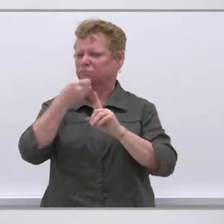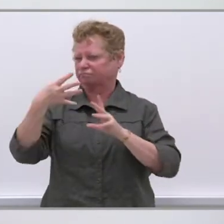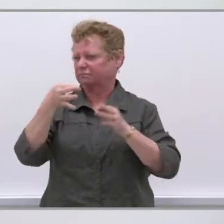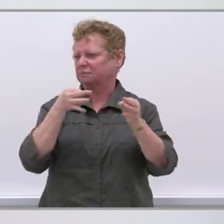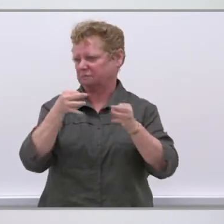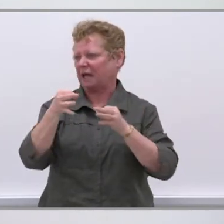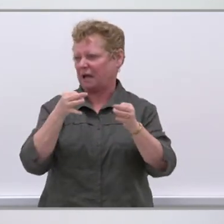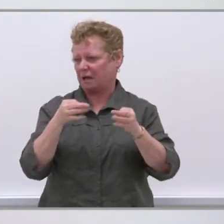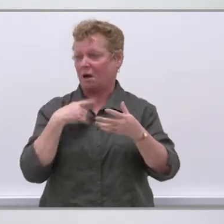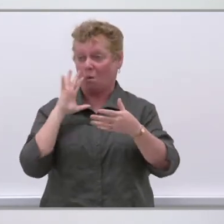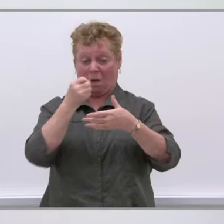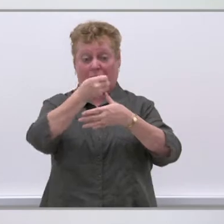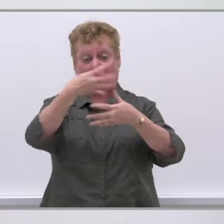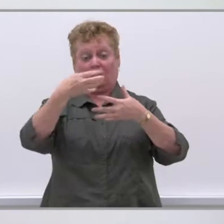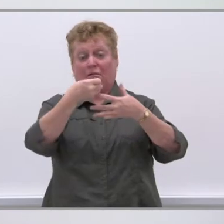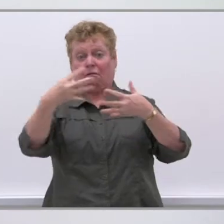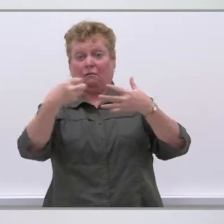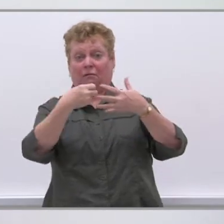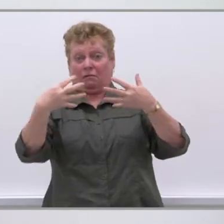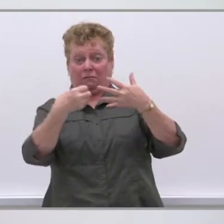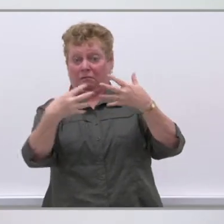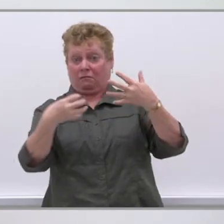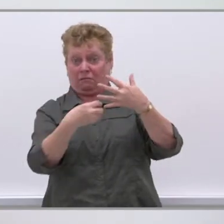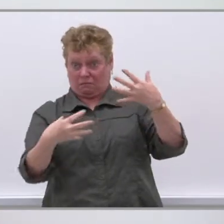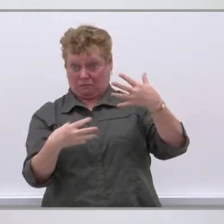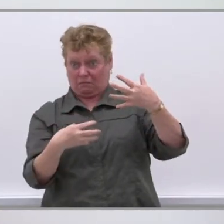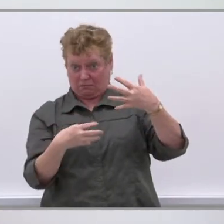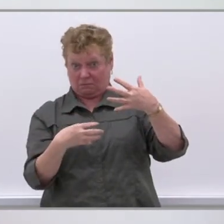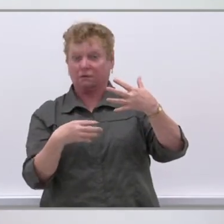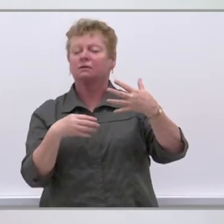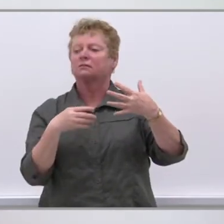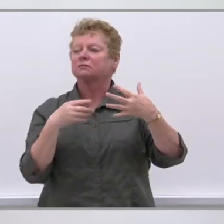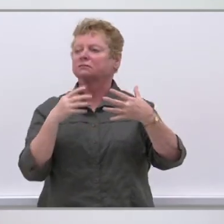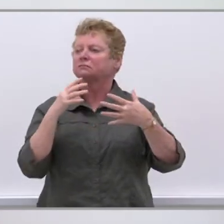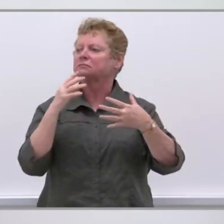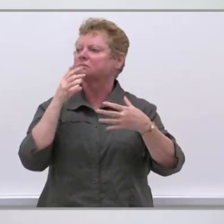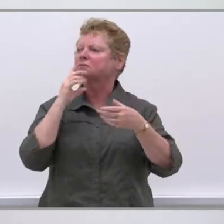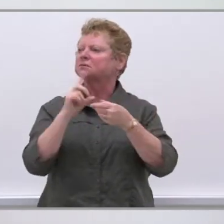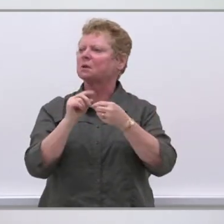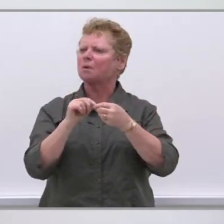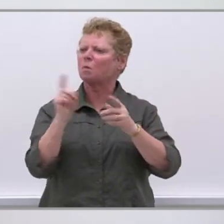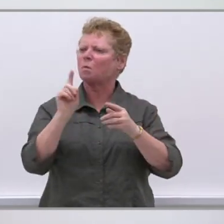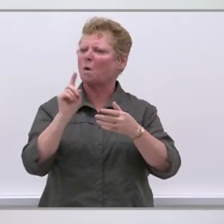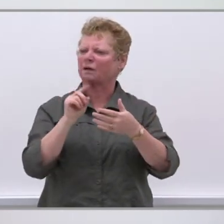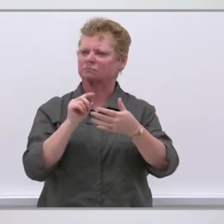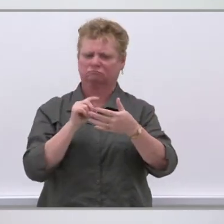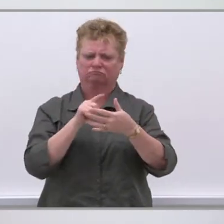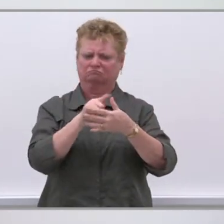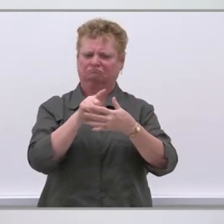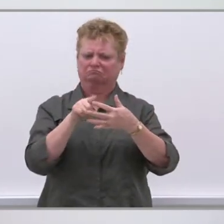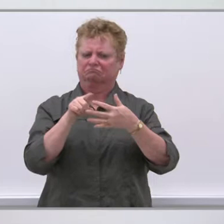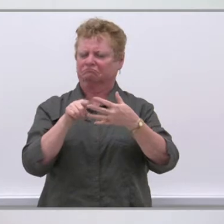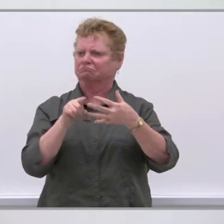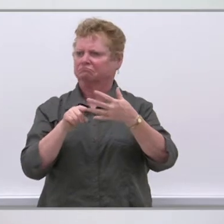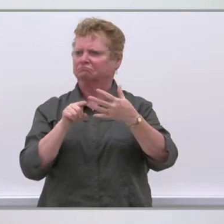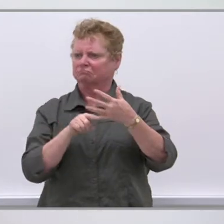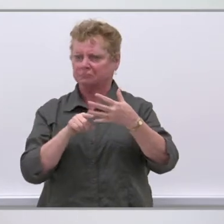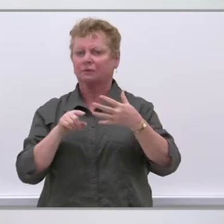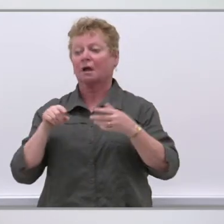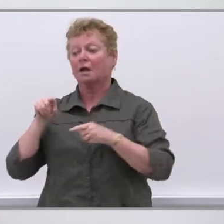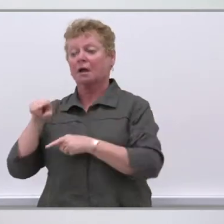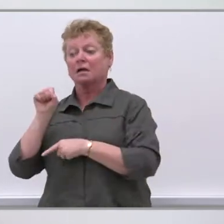through each of these sections, or these topics, and talk a bit about what each of the